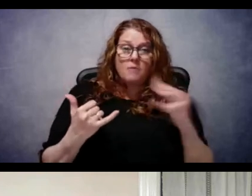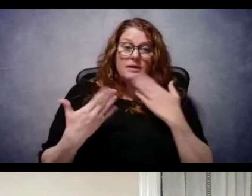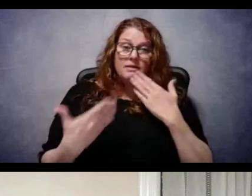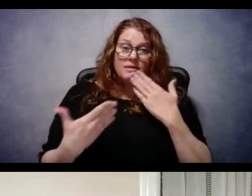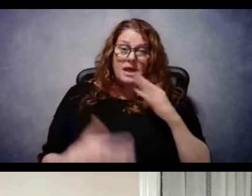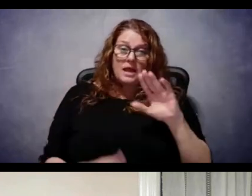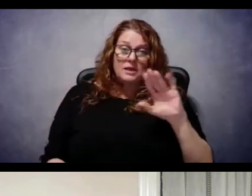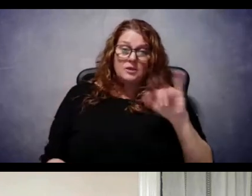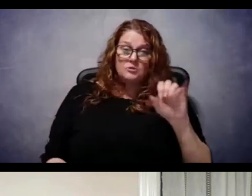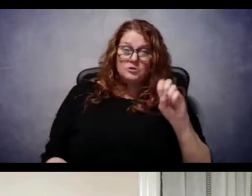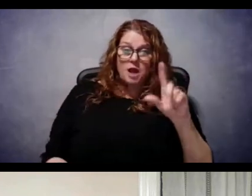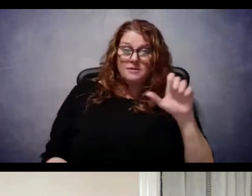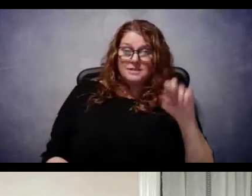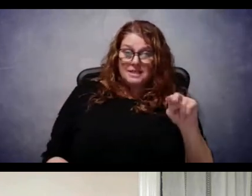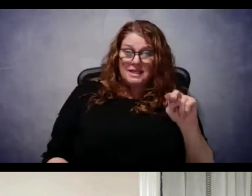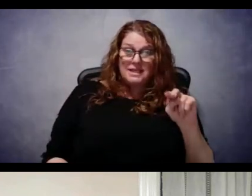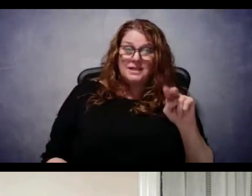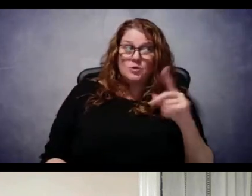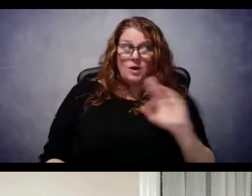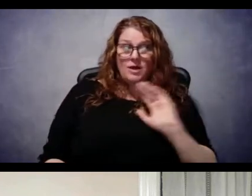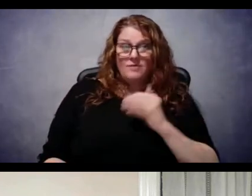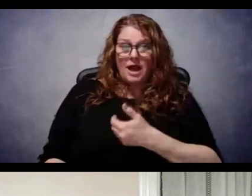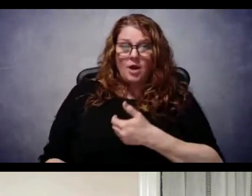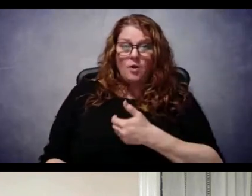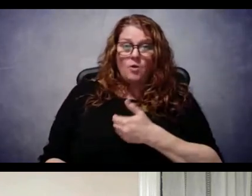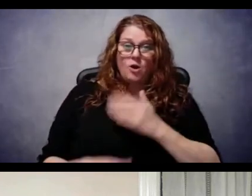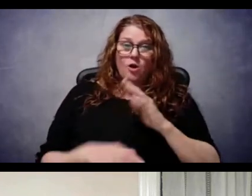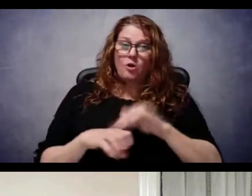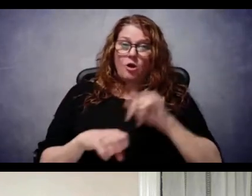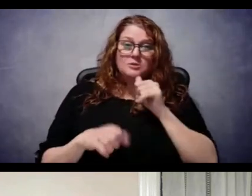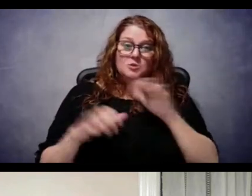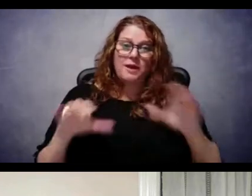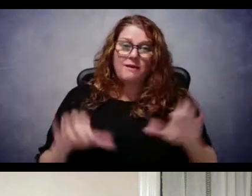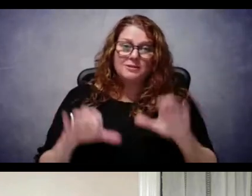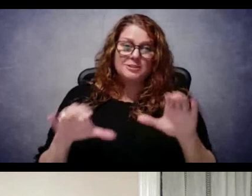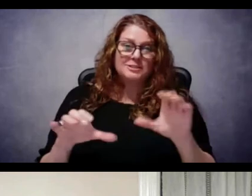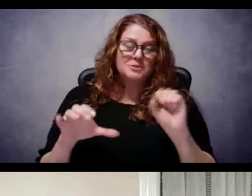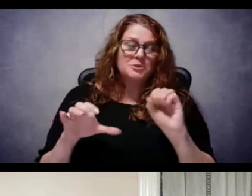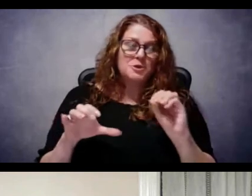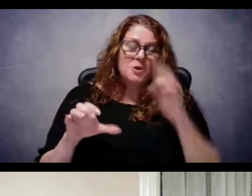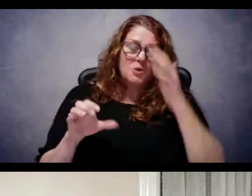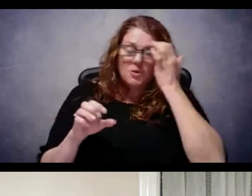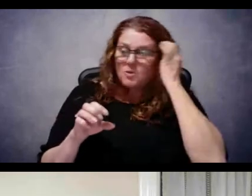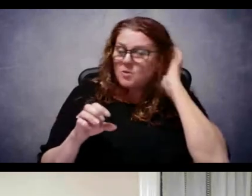Jocelyn. This is one of our calls to action. So